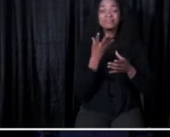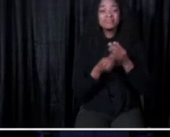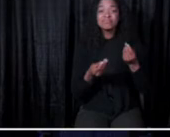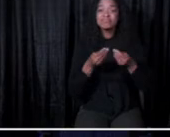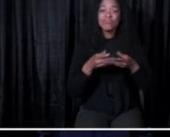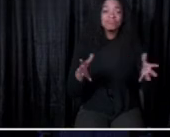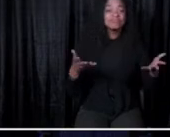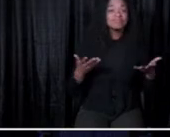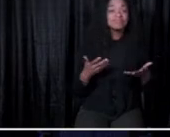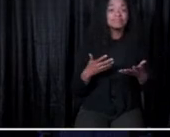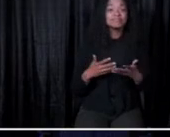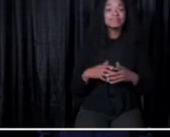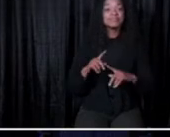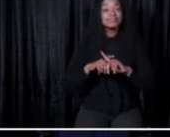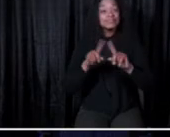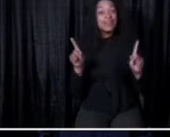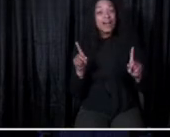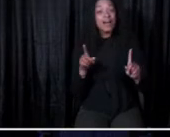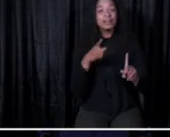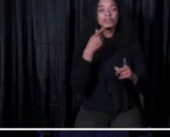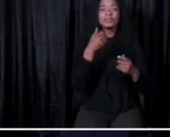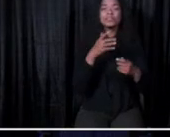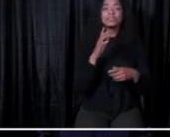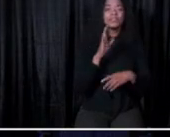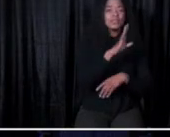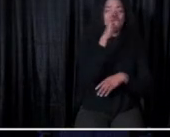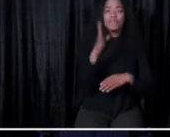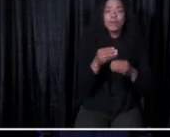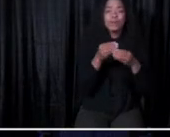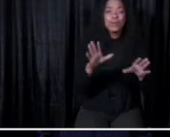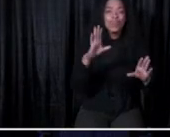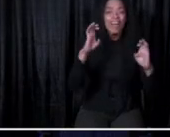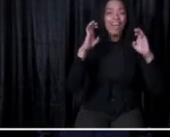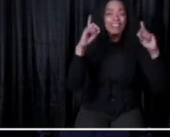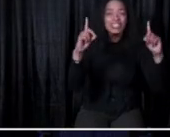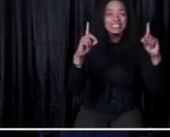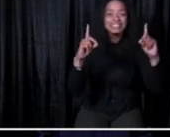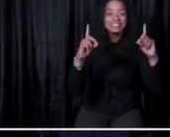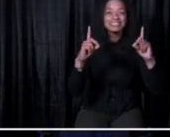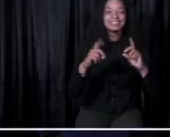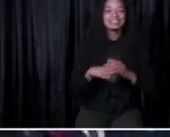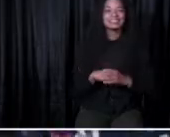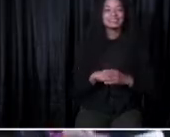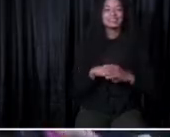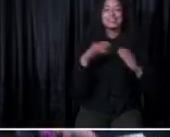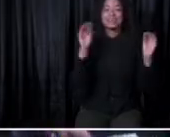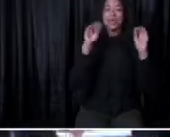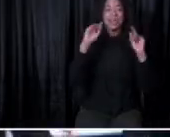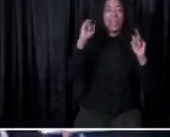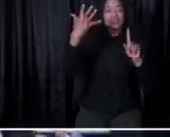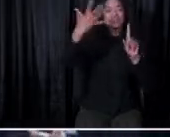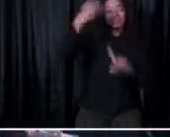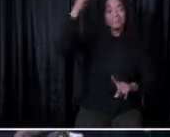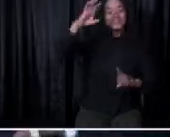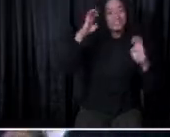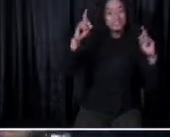lose your education. Nobody can take it from you. It is yours.